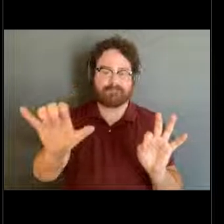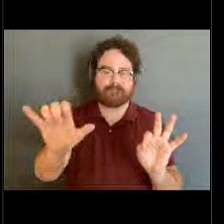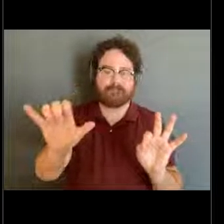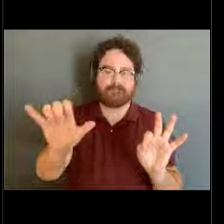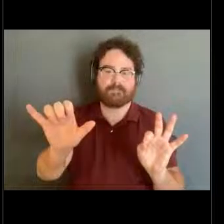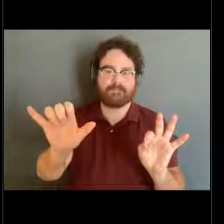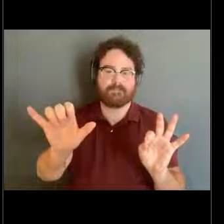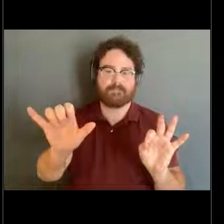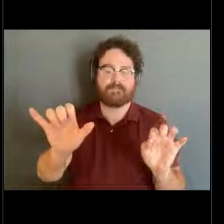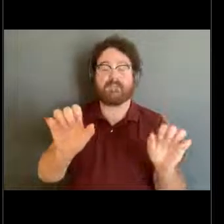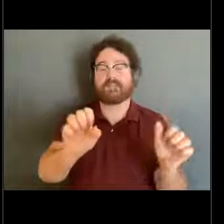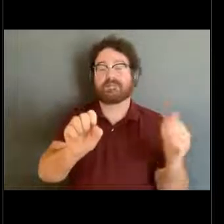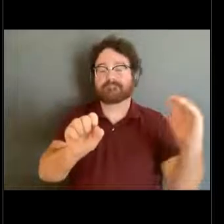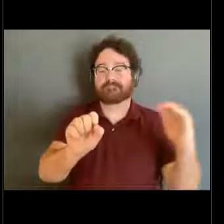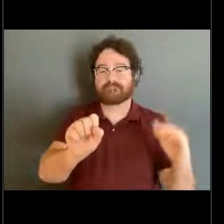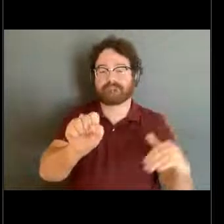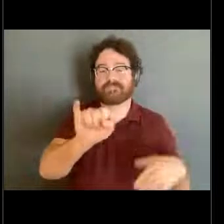Siv Lovset,